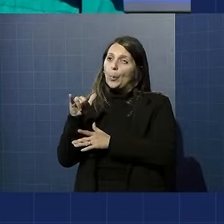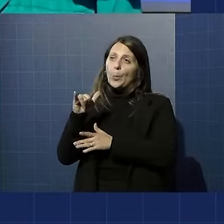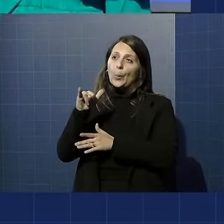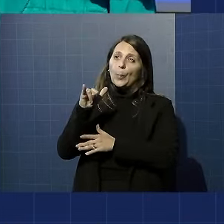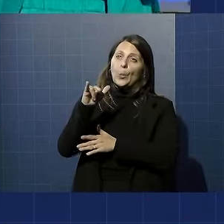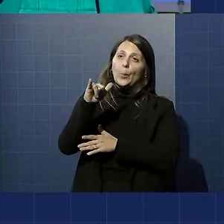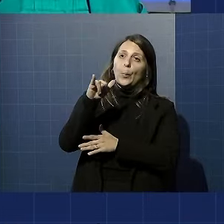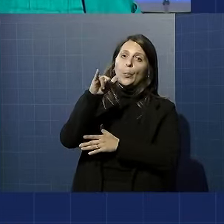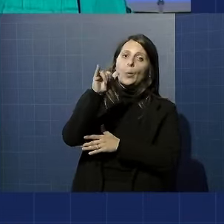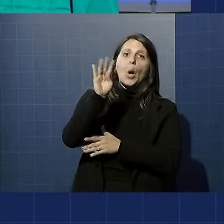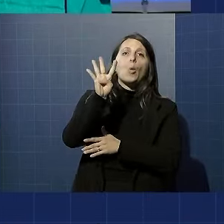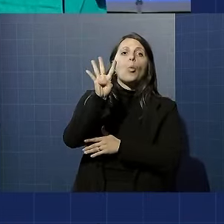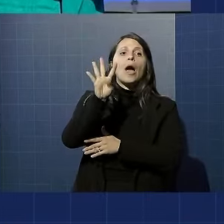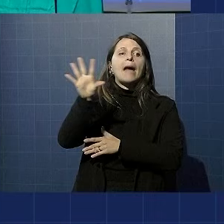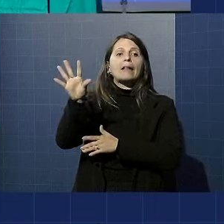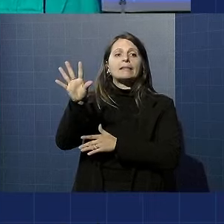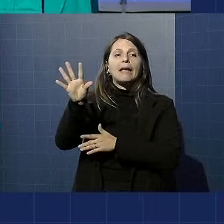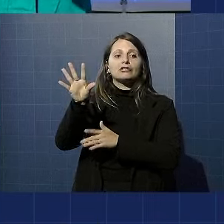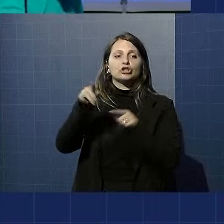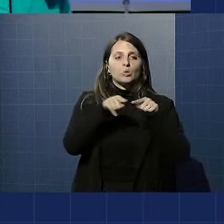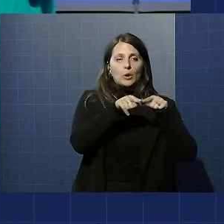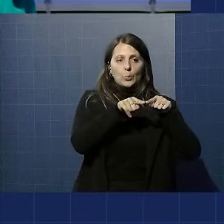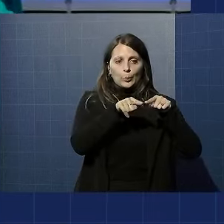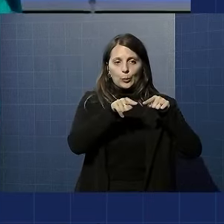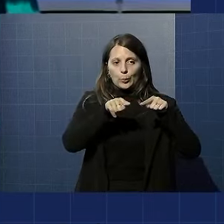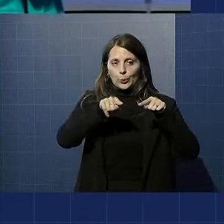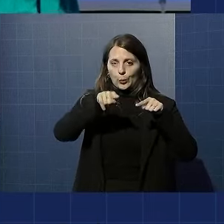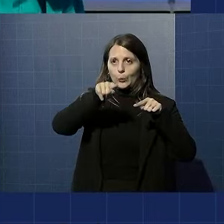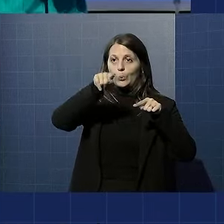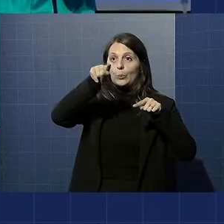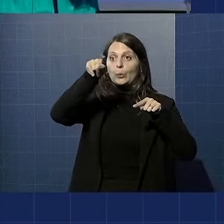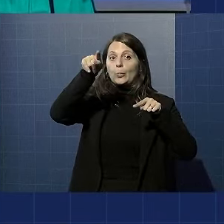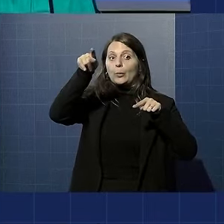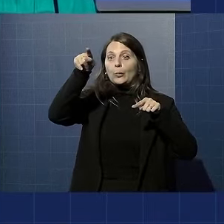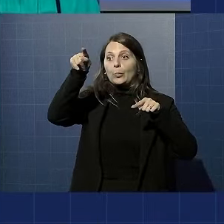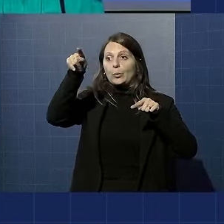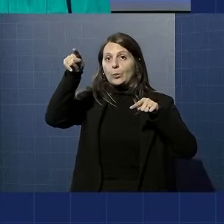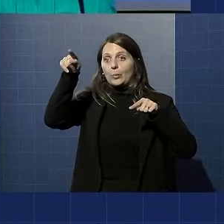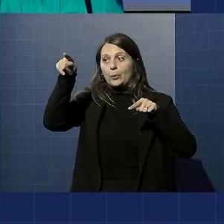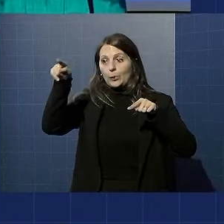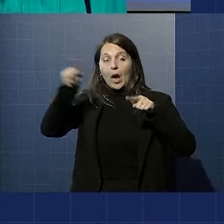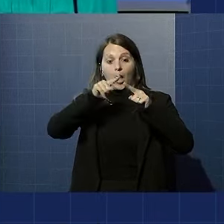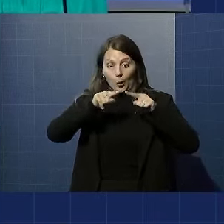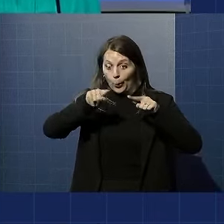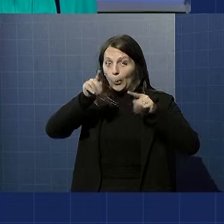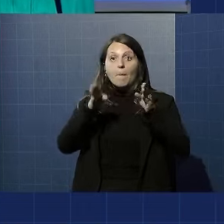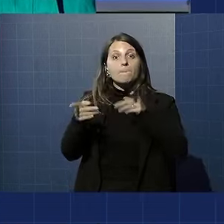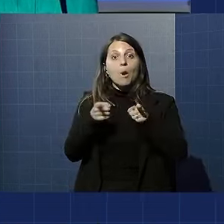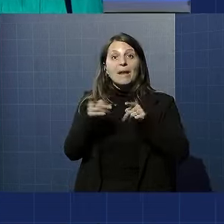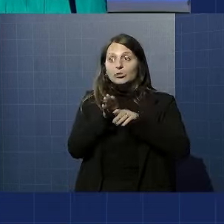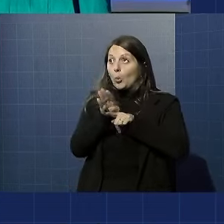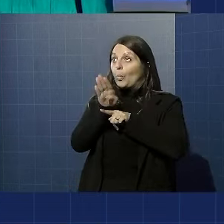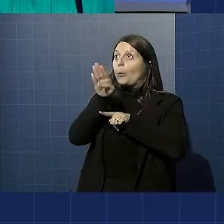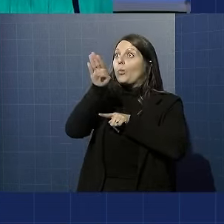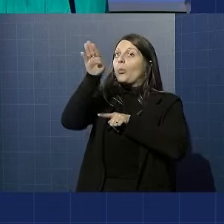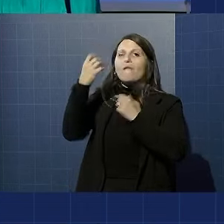will counteract all the forces that are there, making that the resulting force is going to be zero on the plane and everything in